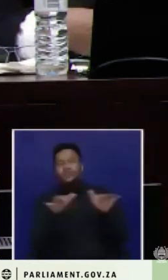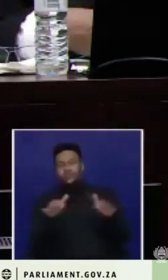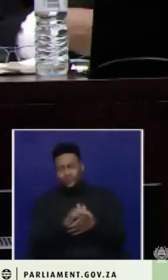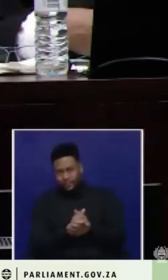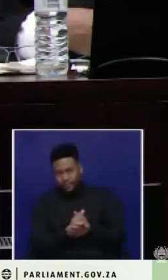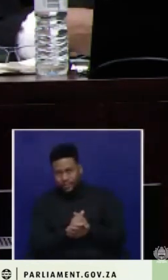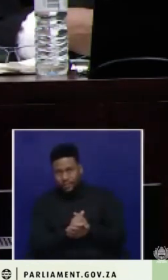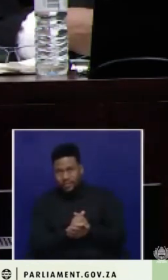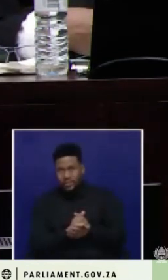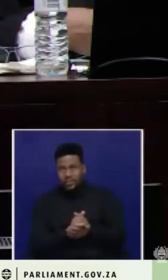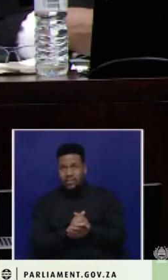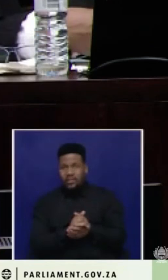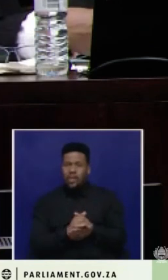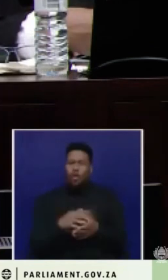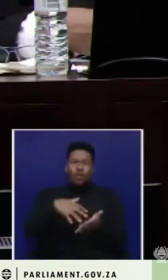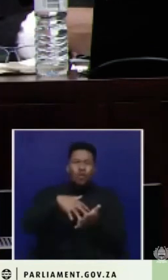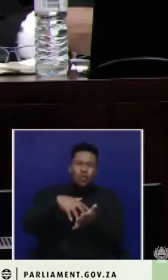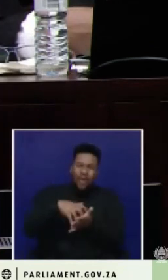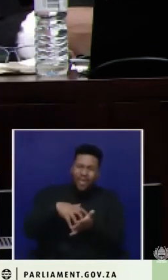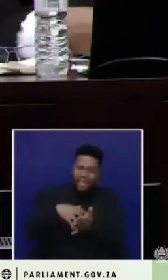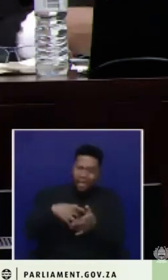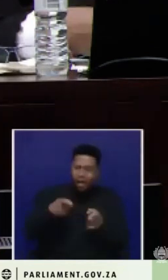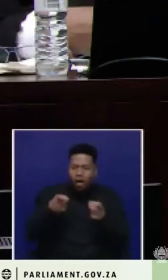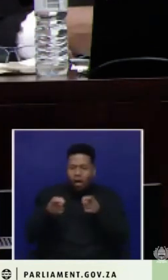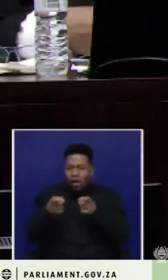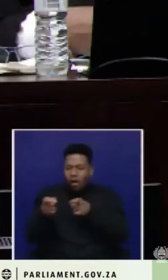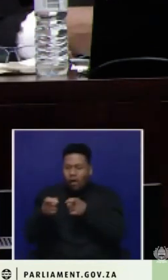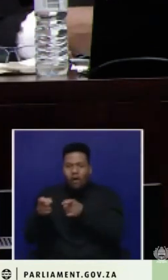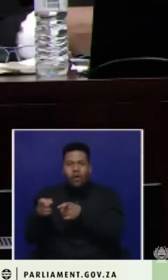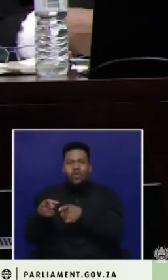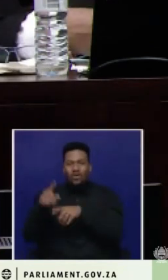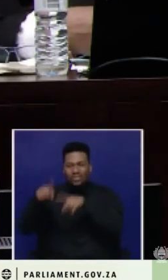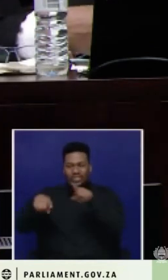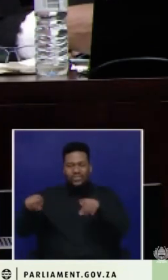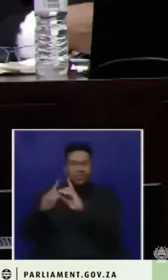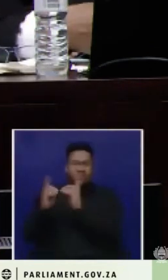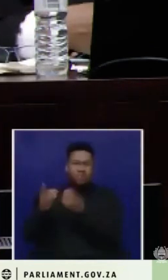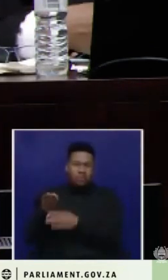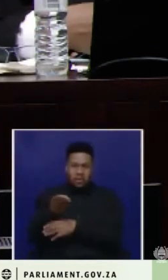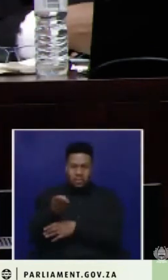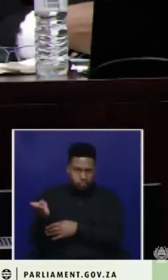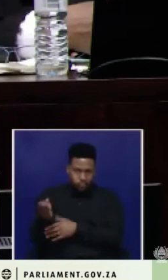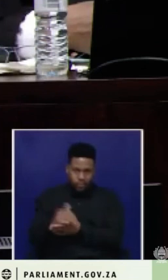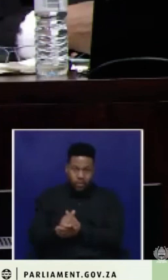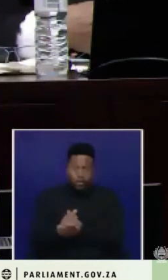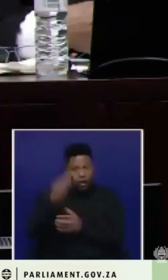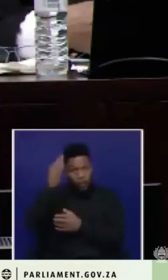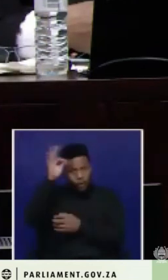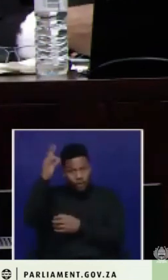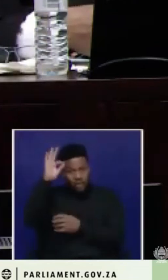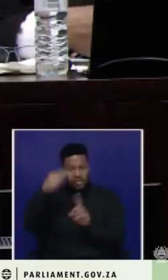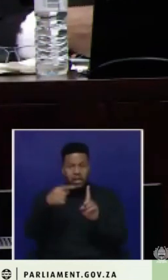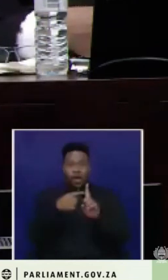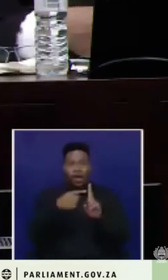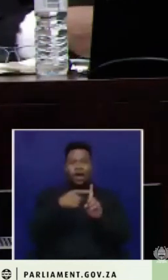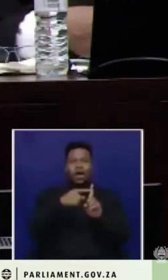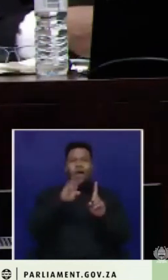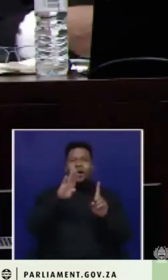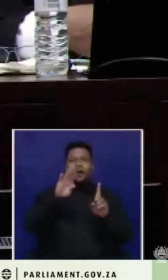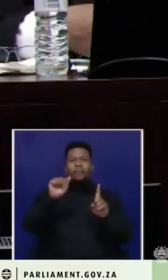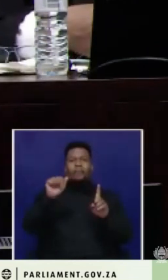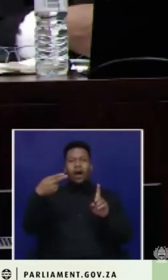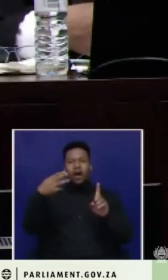and weak coordination across ministries. Professor Aman Bam, head of the social impact at Stellenbosch Business